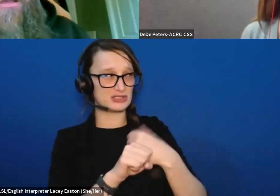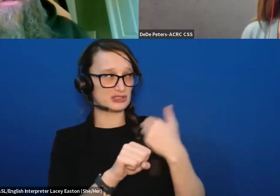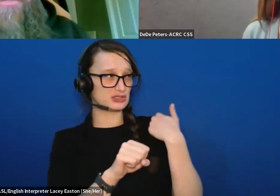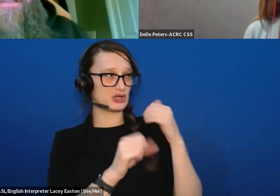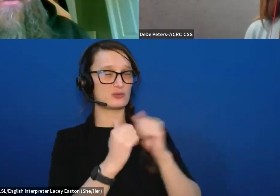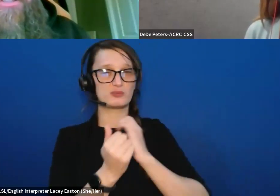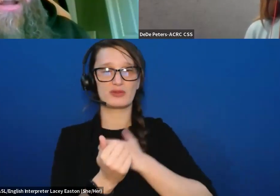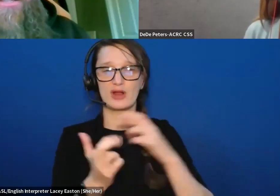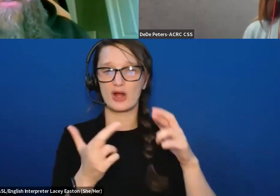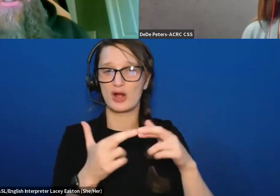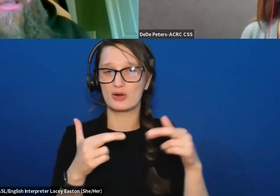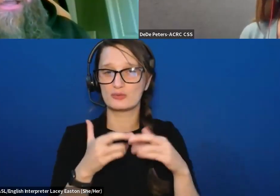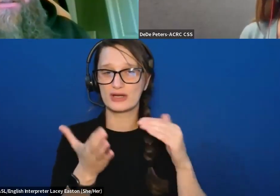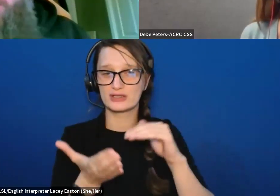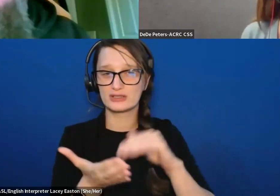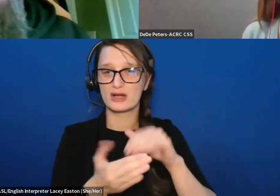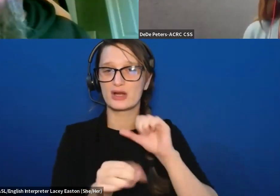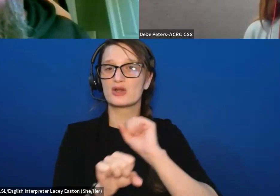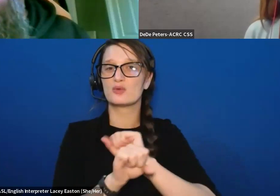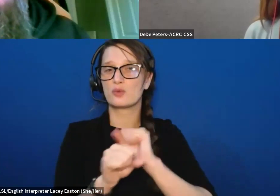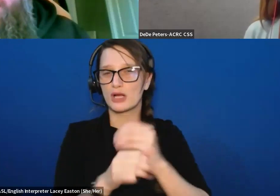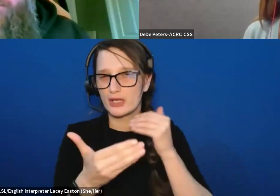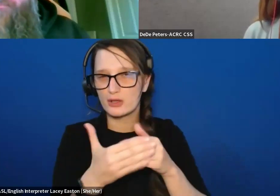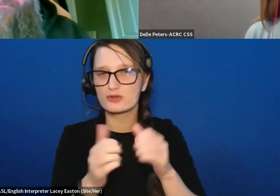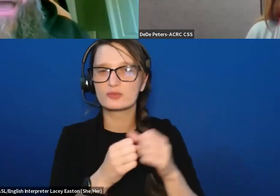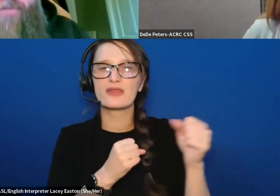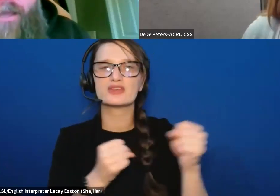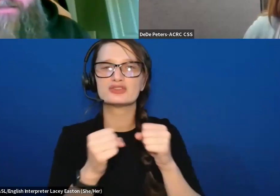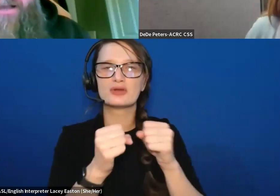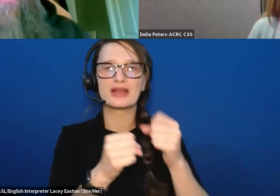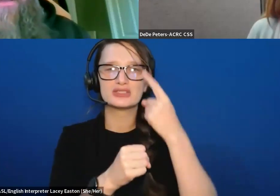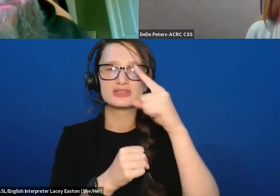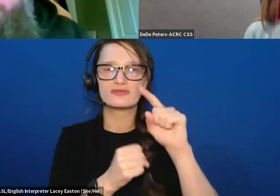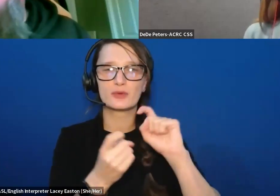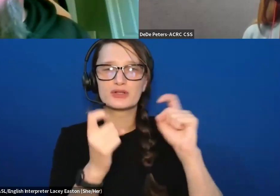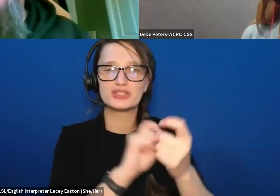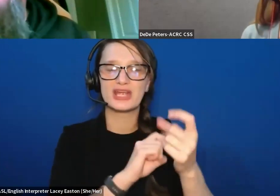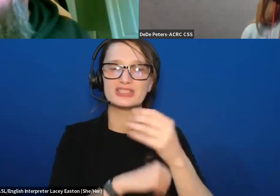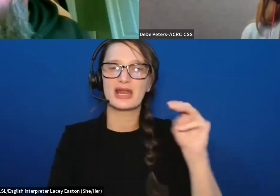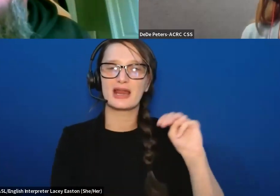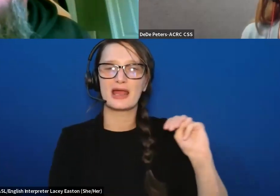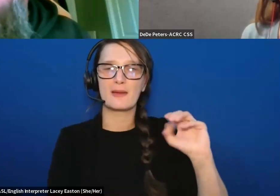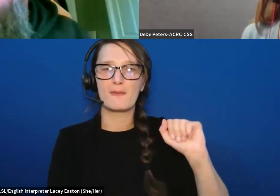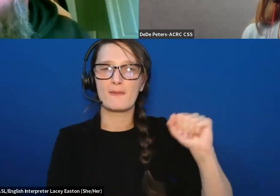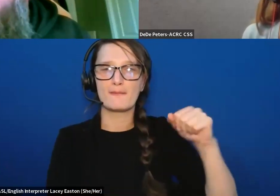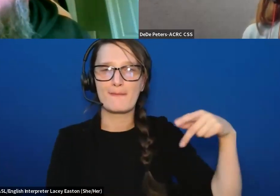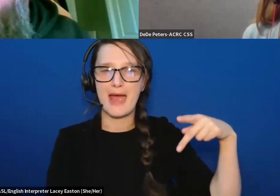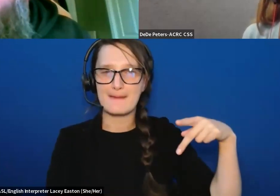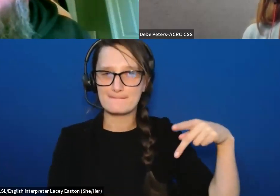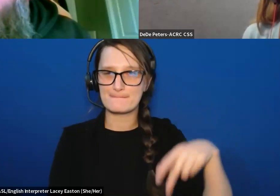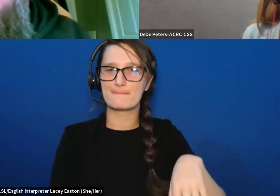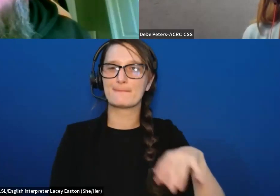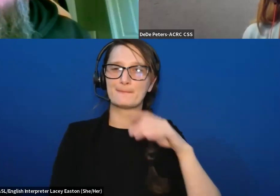working closely with Strategies for Change and with MAP at the time, the company that existed.